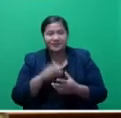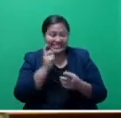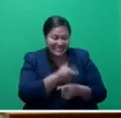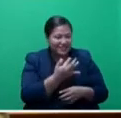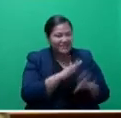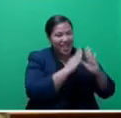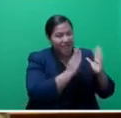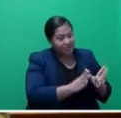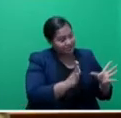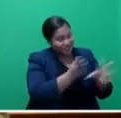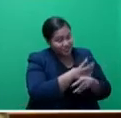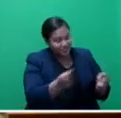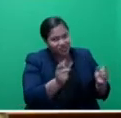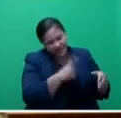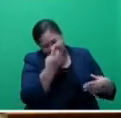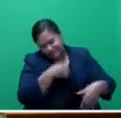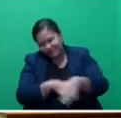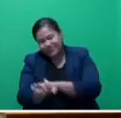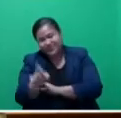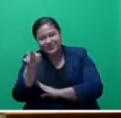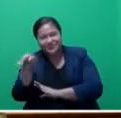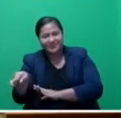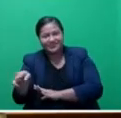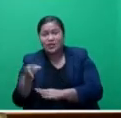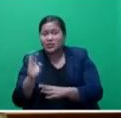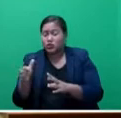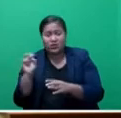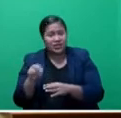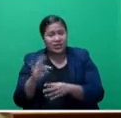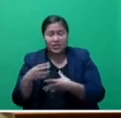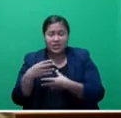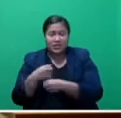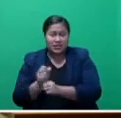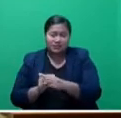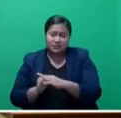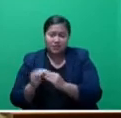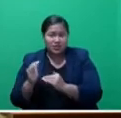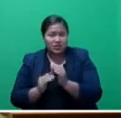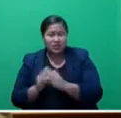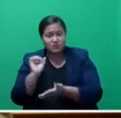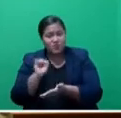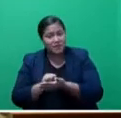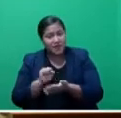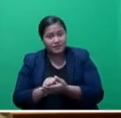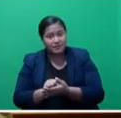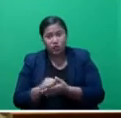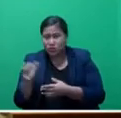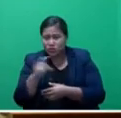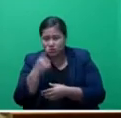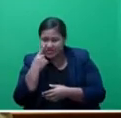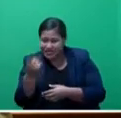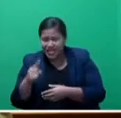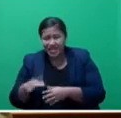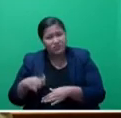any of these disasters. This is becoming a challenge we have to recognize the poor quality of